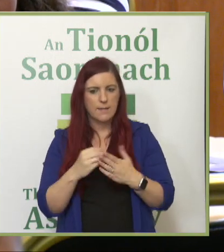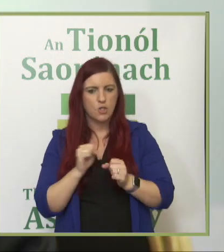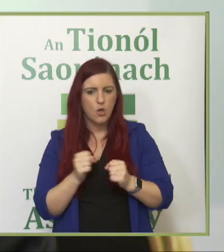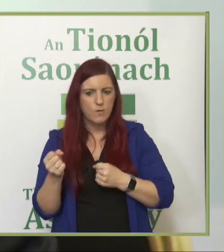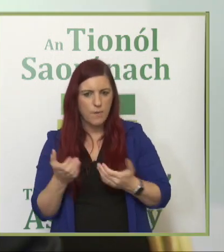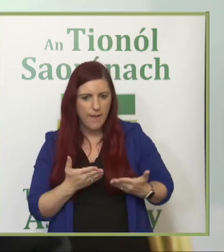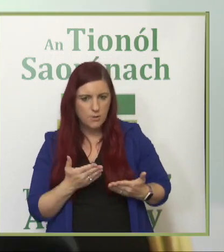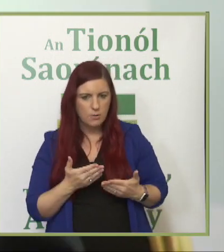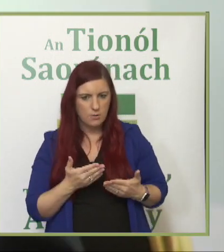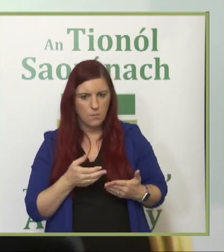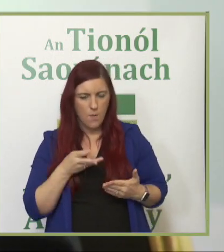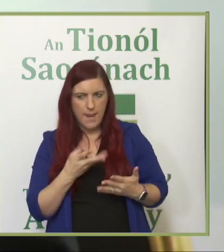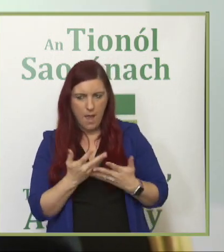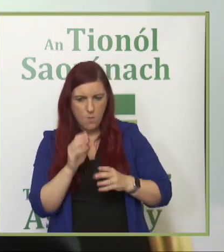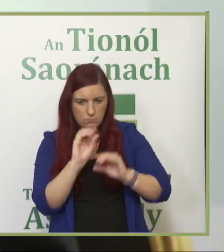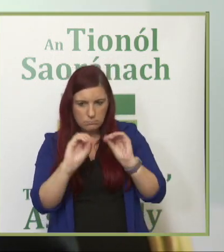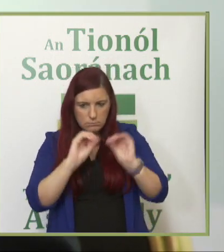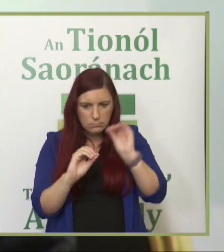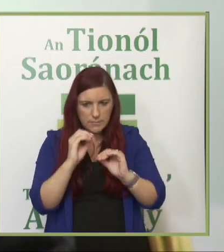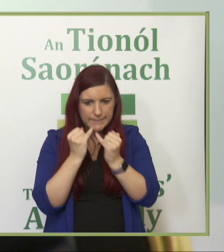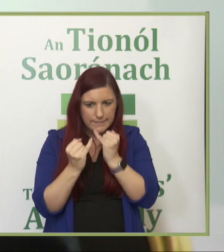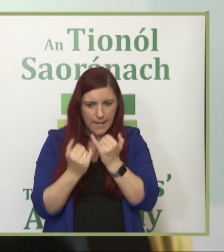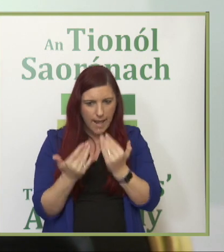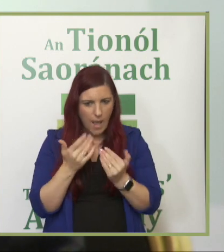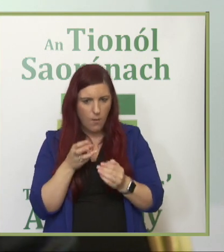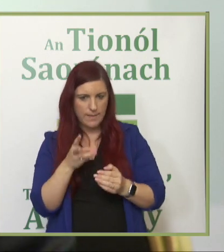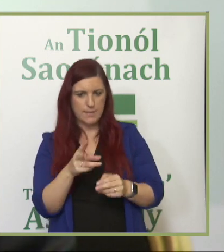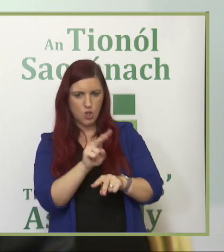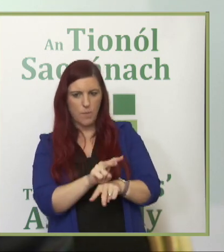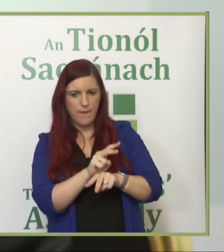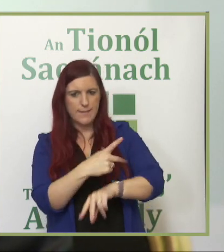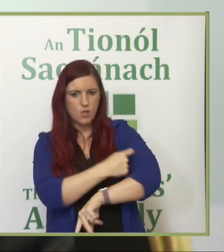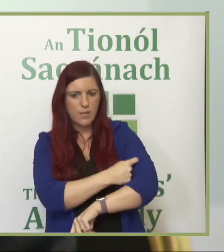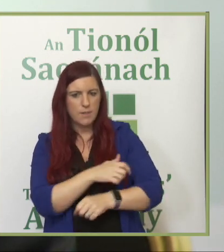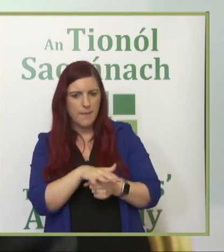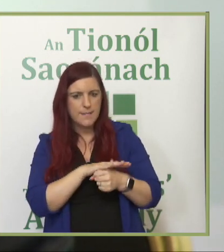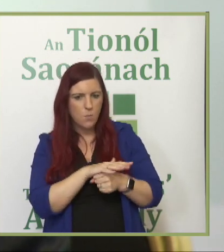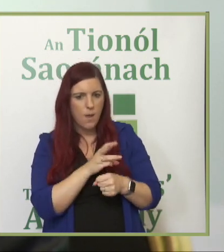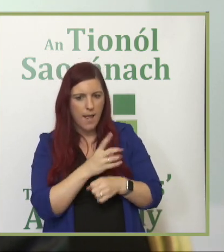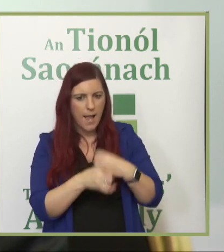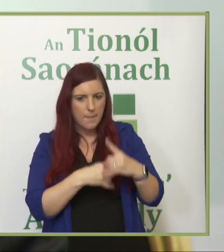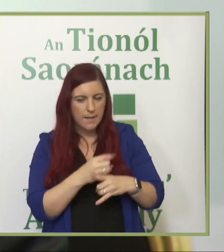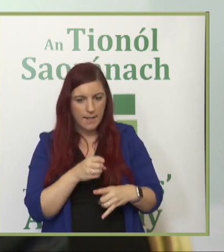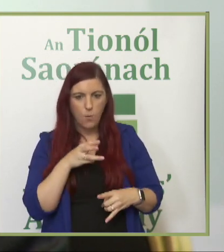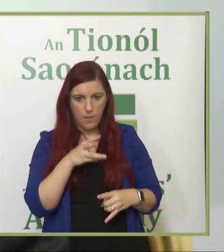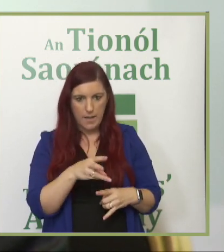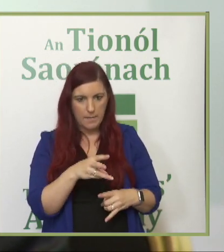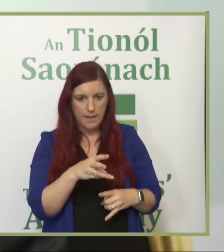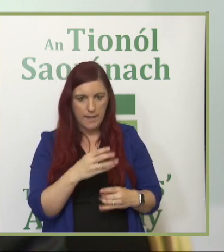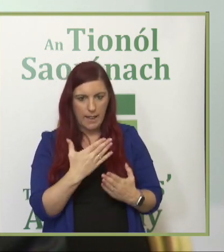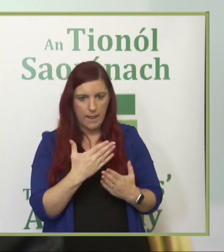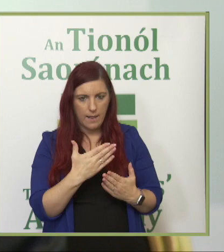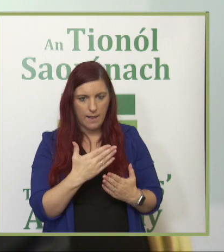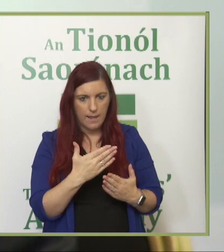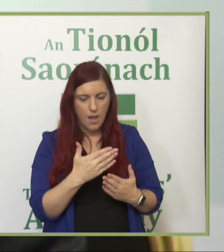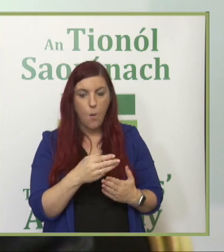provider will work out how it's going to operate. But as Siobhan says, it will be legal for the person to be in possession of drugs while